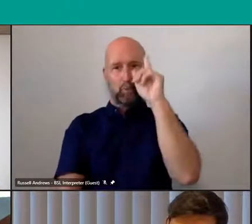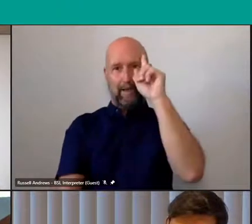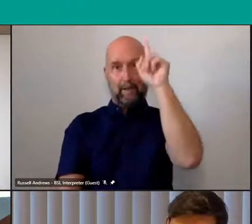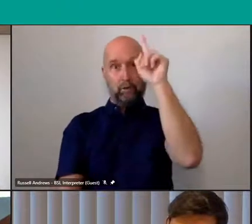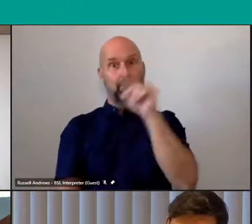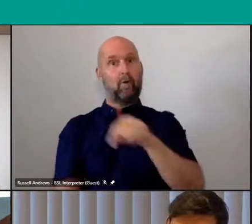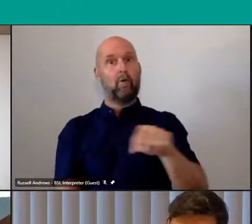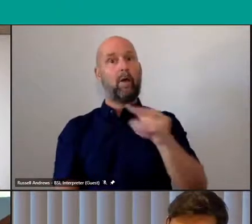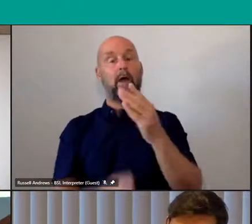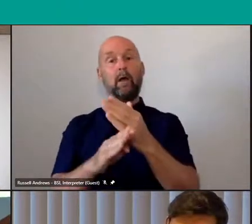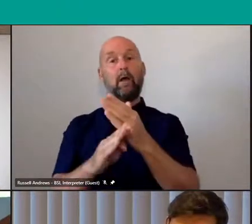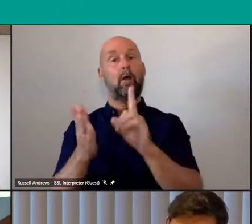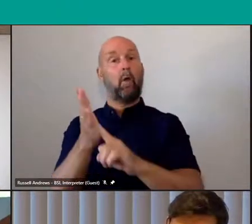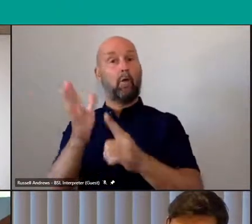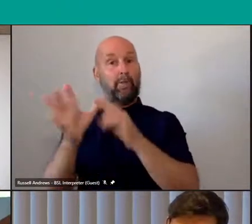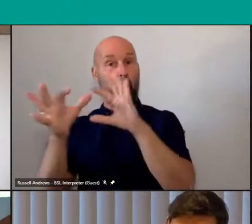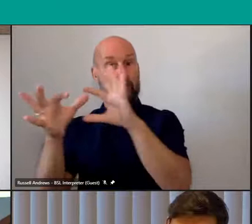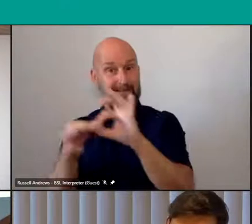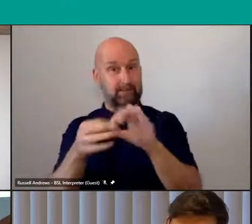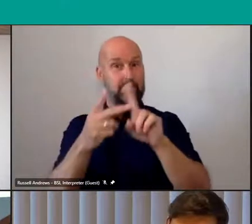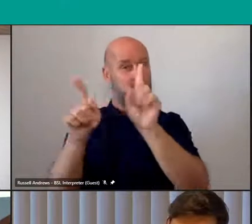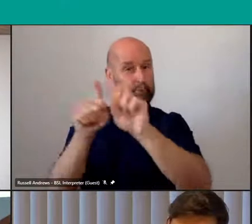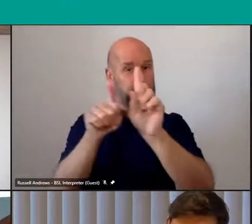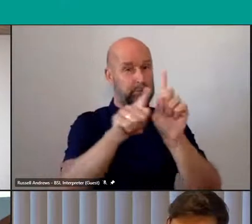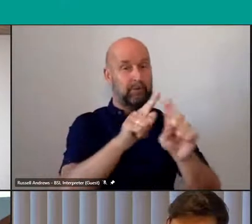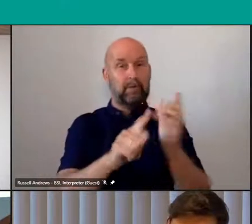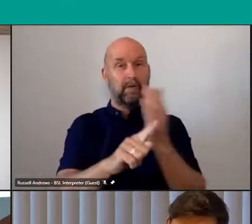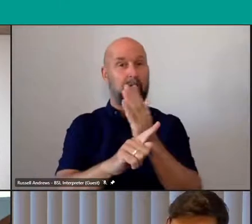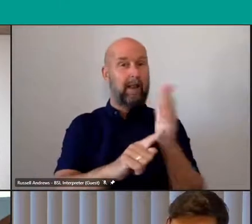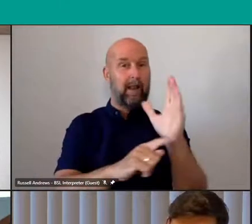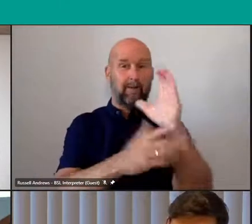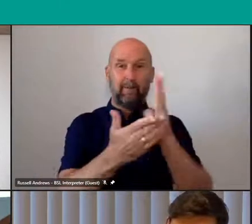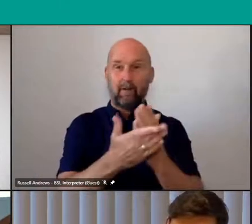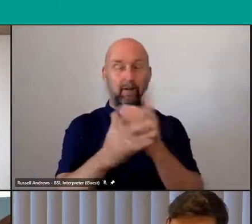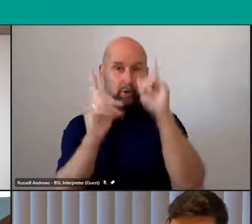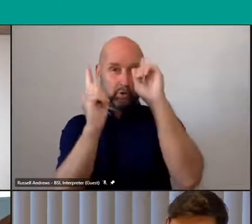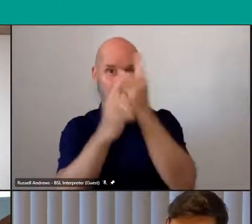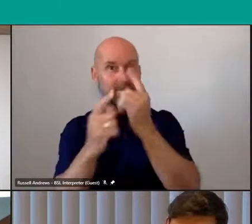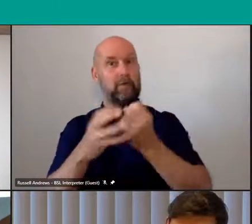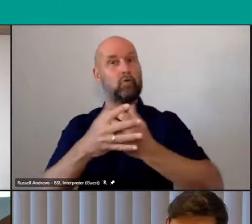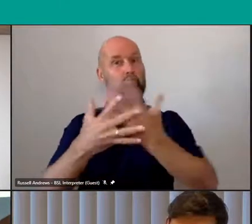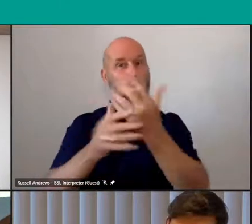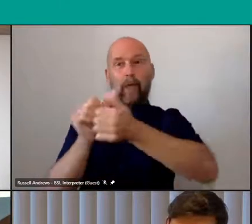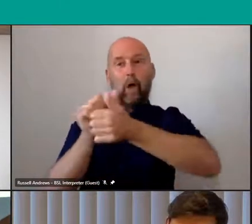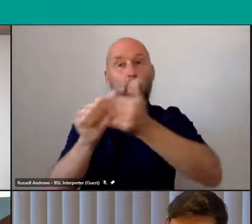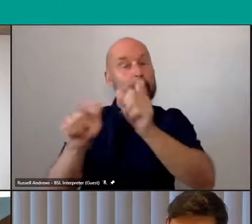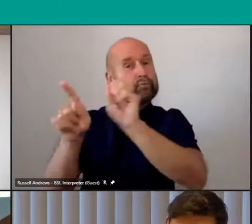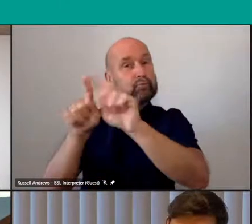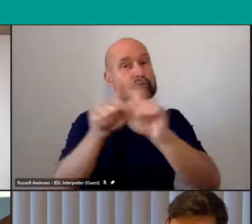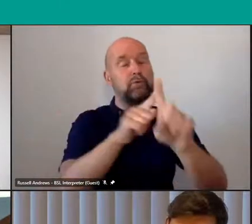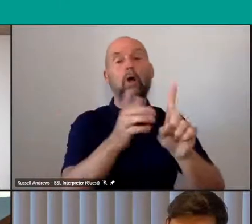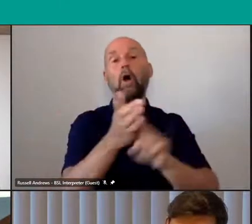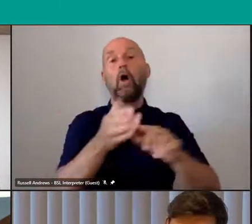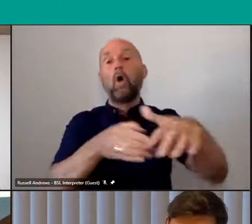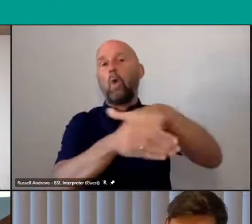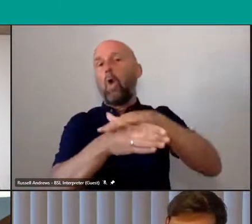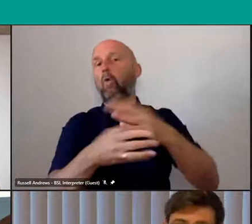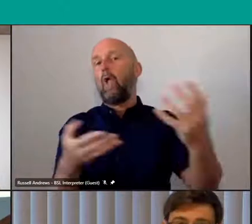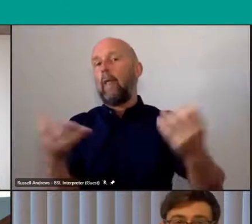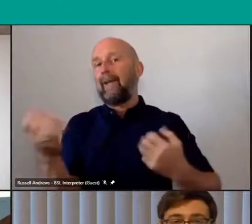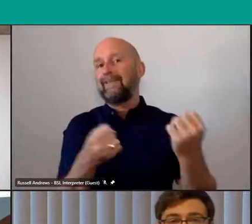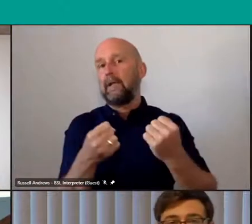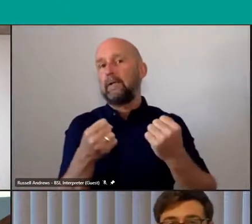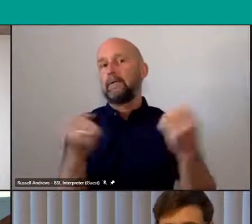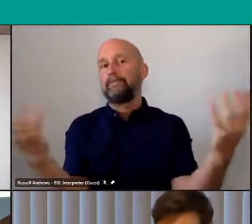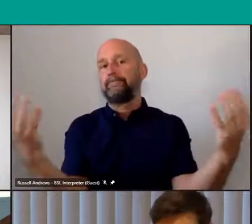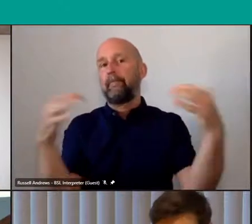the combined authority, local authorities, the LEP, universities, colleges, the growth companies, and local businesses to do the job